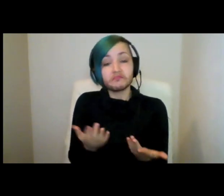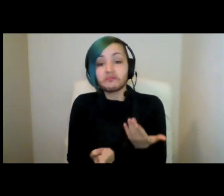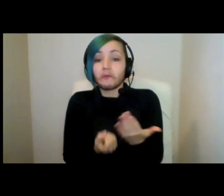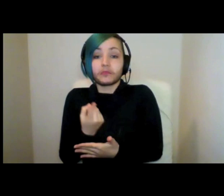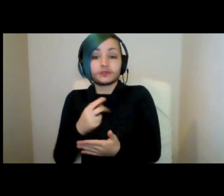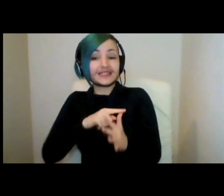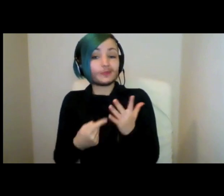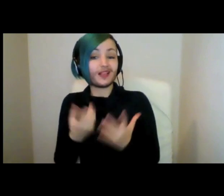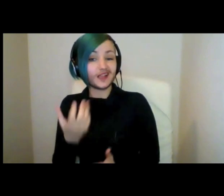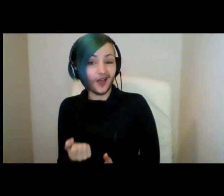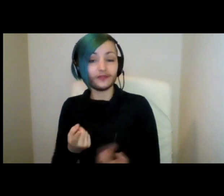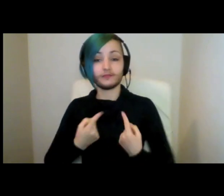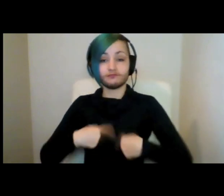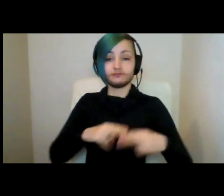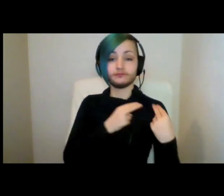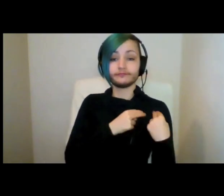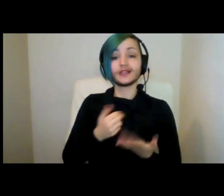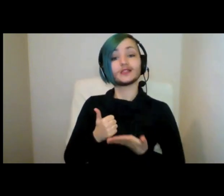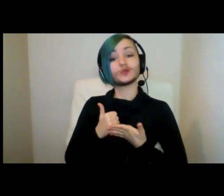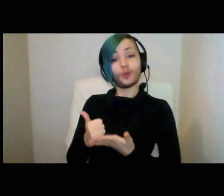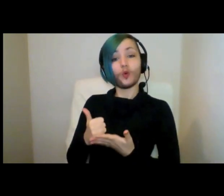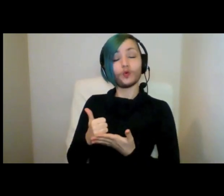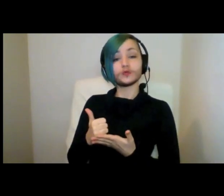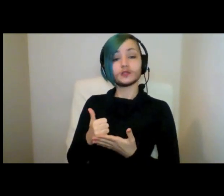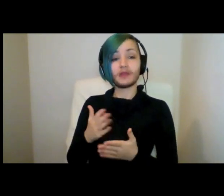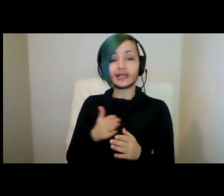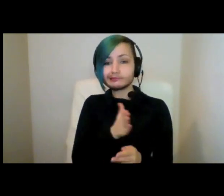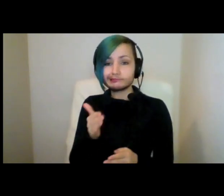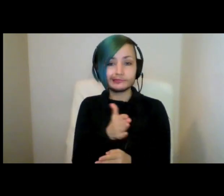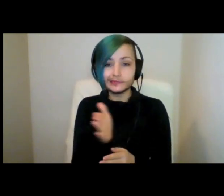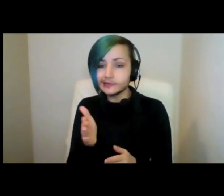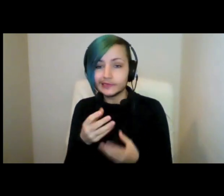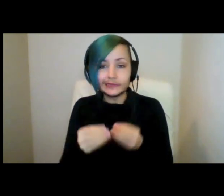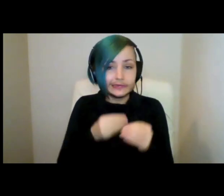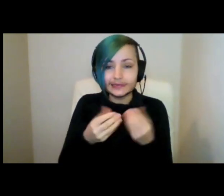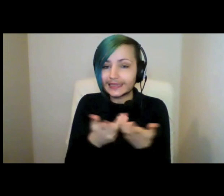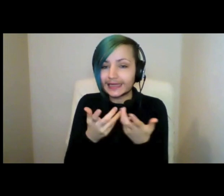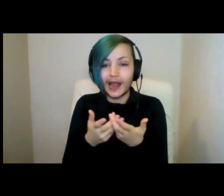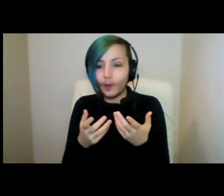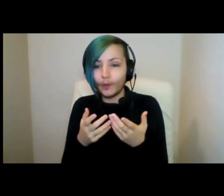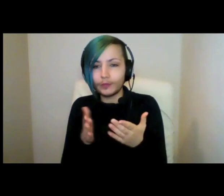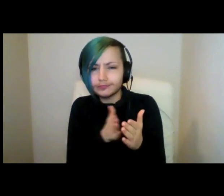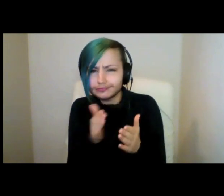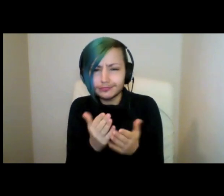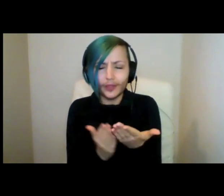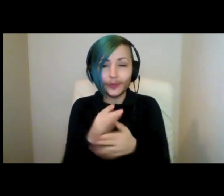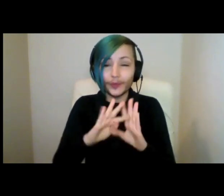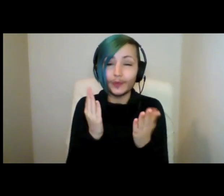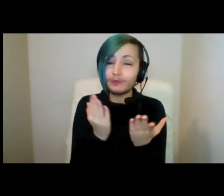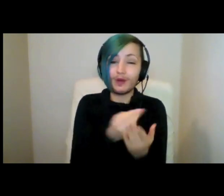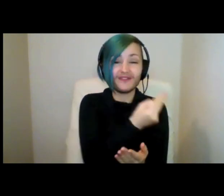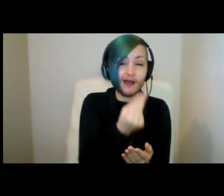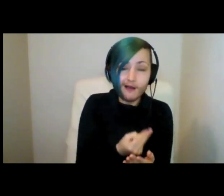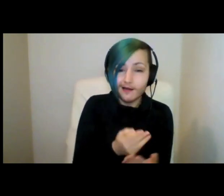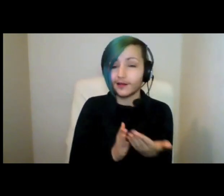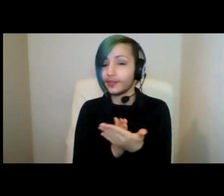are there to try and support her and navigate our way through the highly complicated art world and disability world and